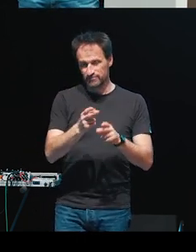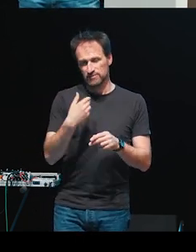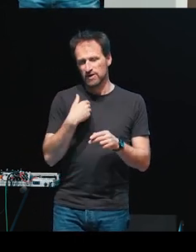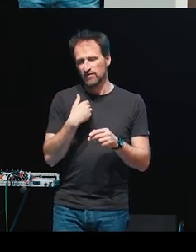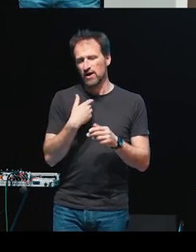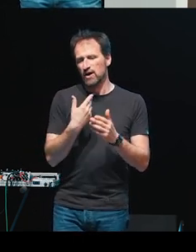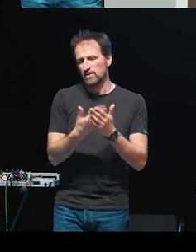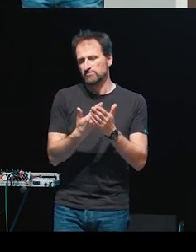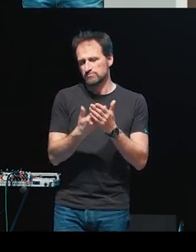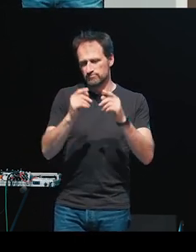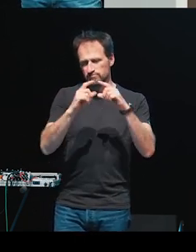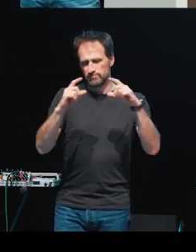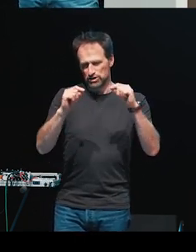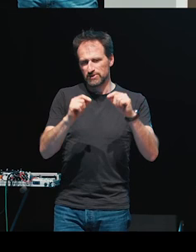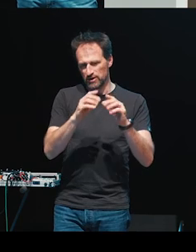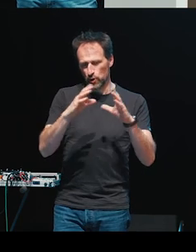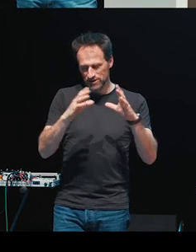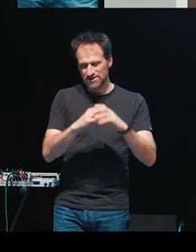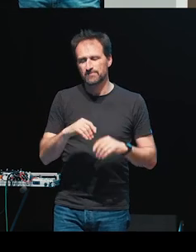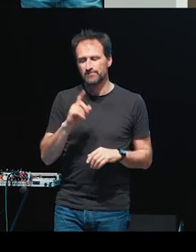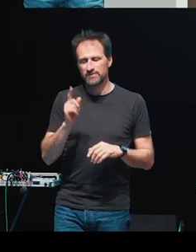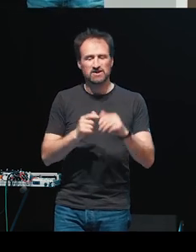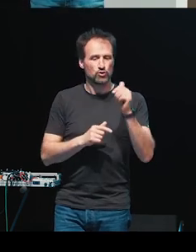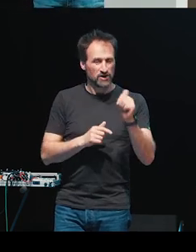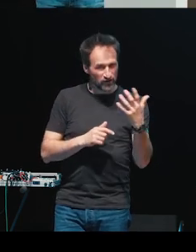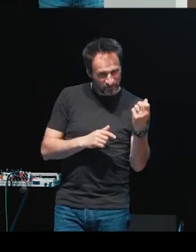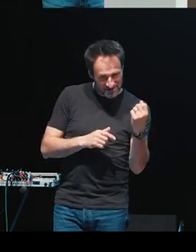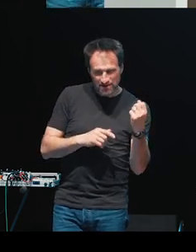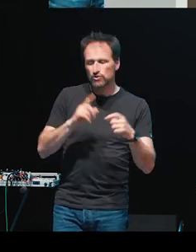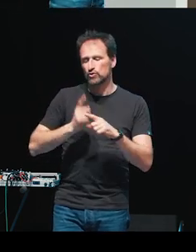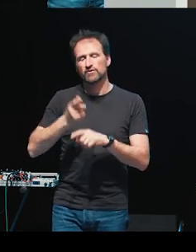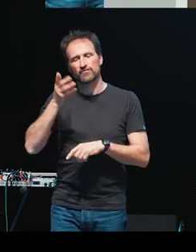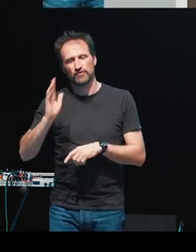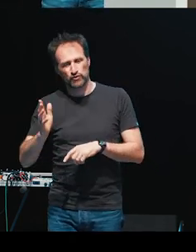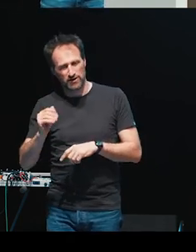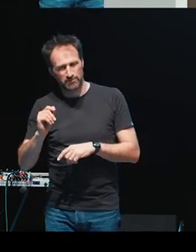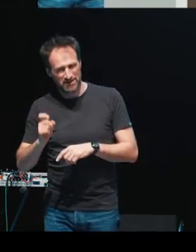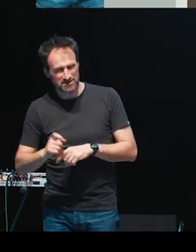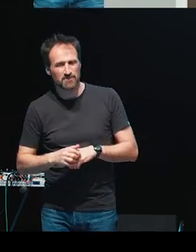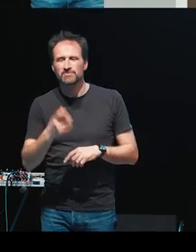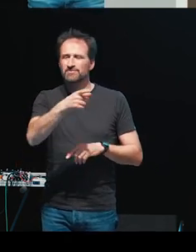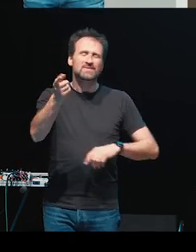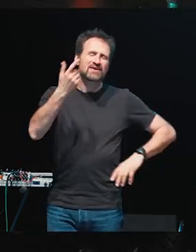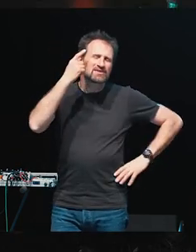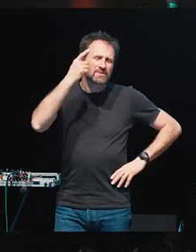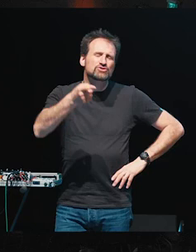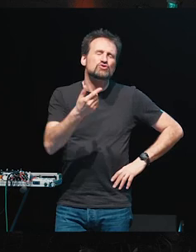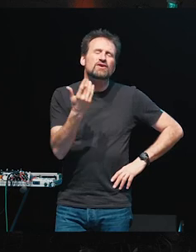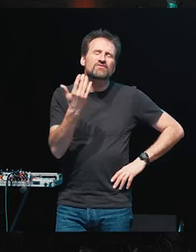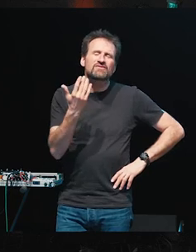And they ran this experiment with 150 pixels and 500 pixels. Show of hands, how many people think A did better?